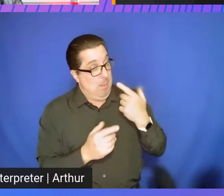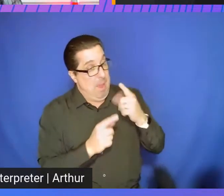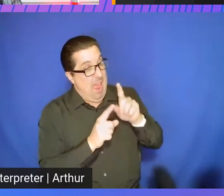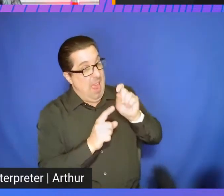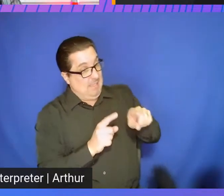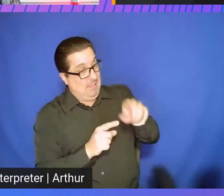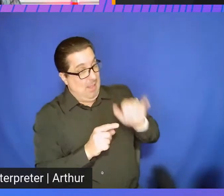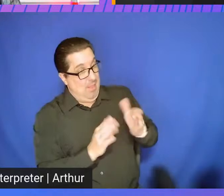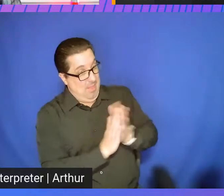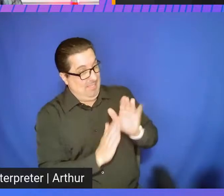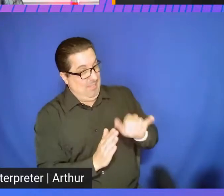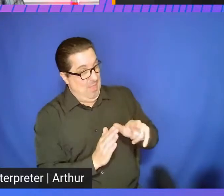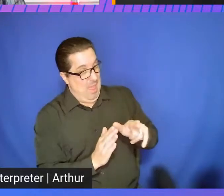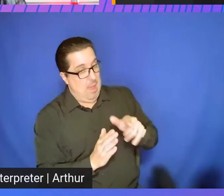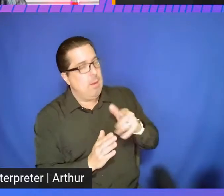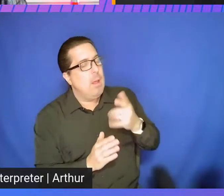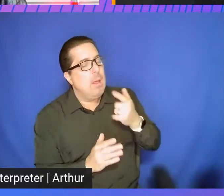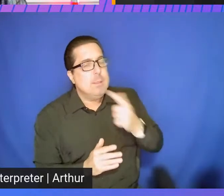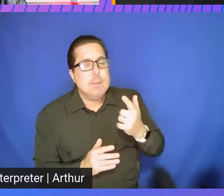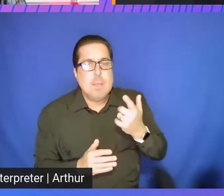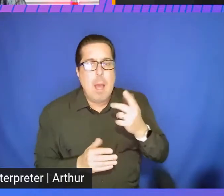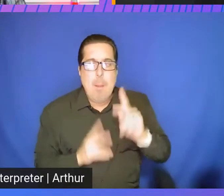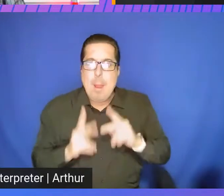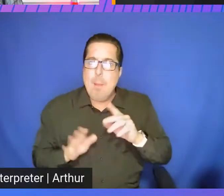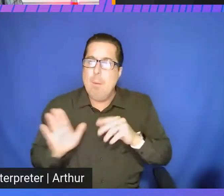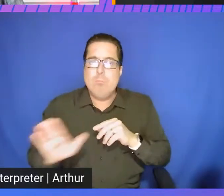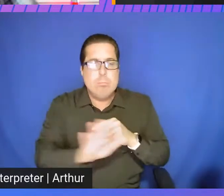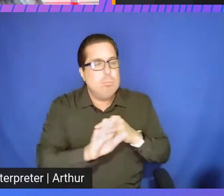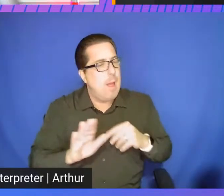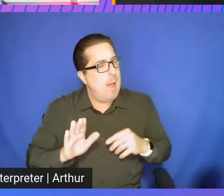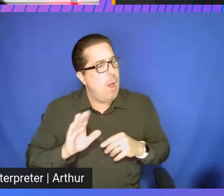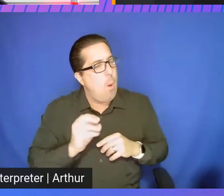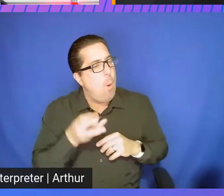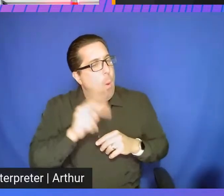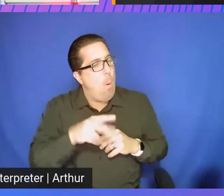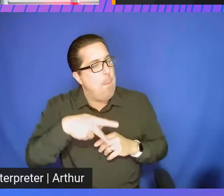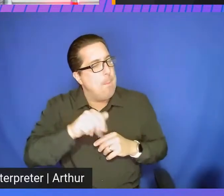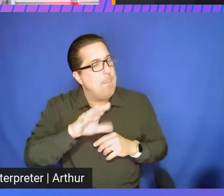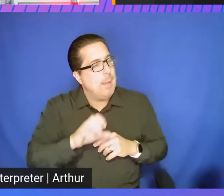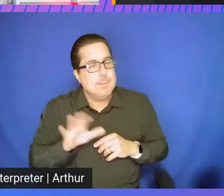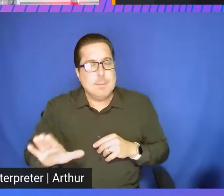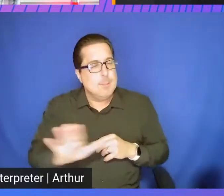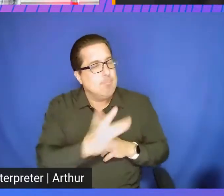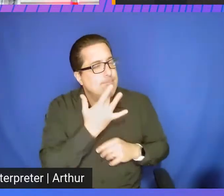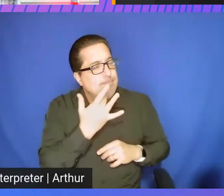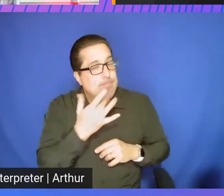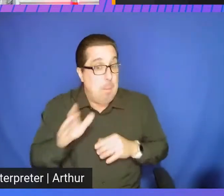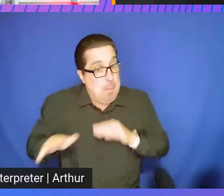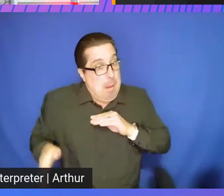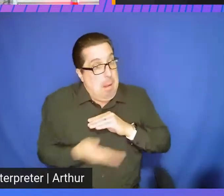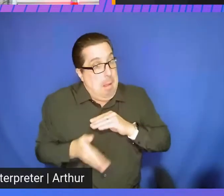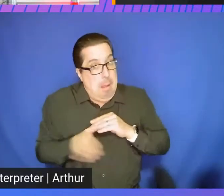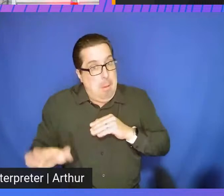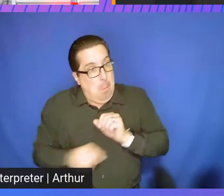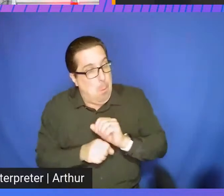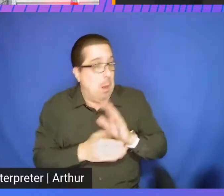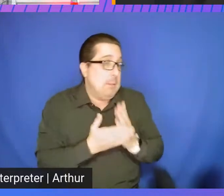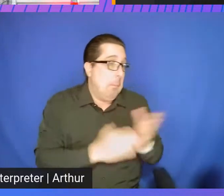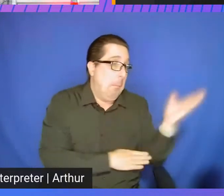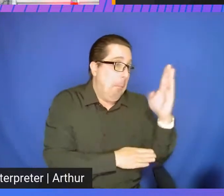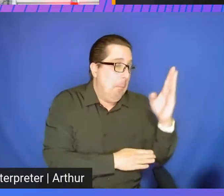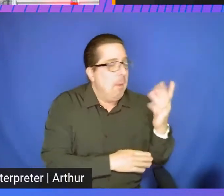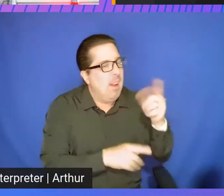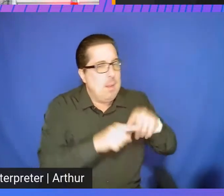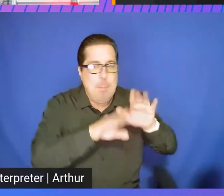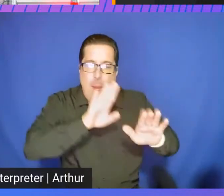because usually people get paged at the wrong times of the day, in the middle of the night, weekends, whatever else it is with problems. And the first thing I want to do is try and understand